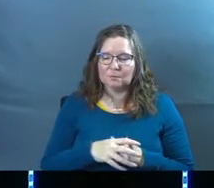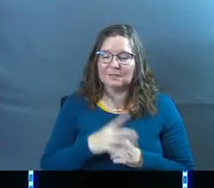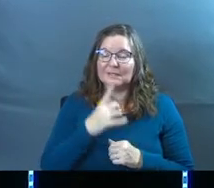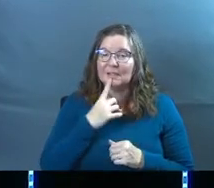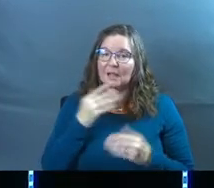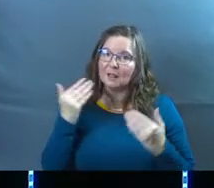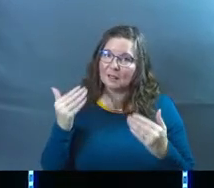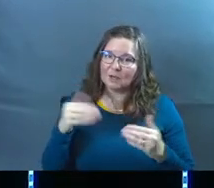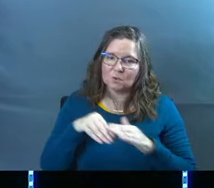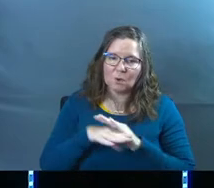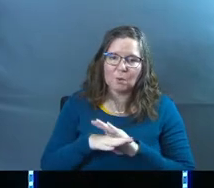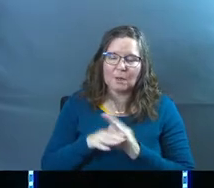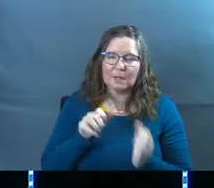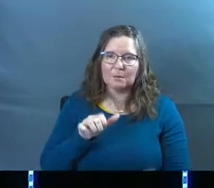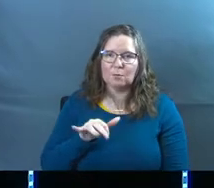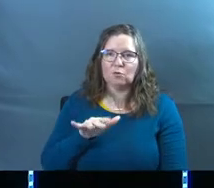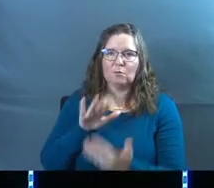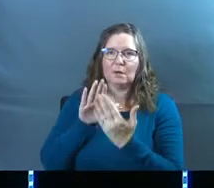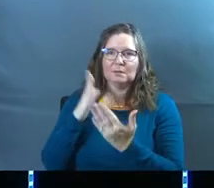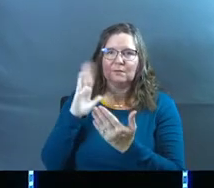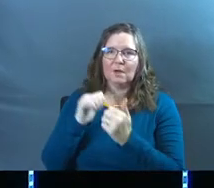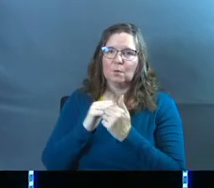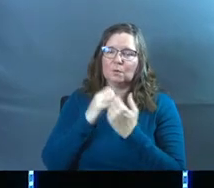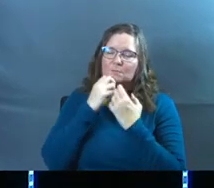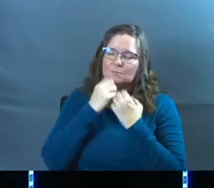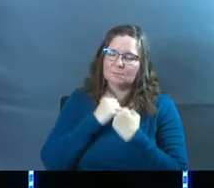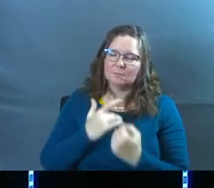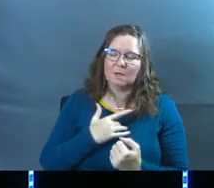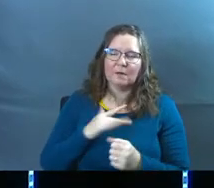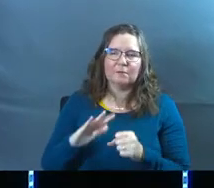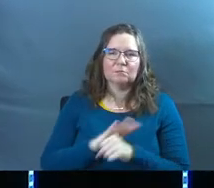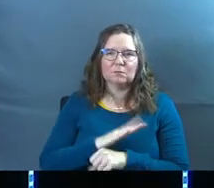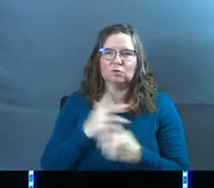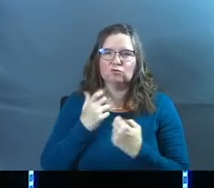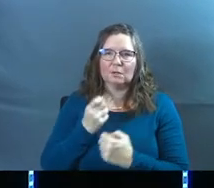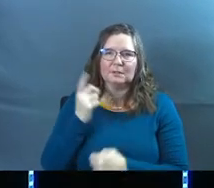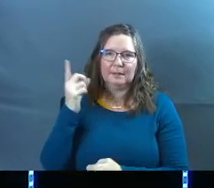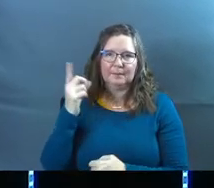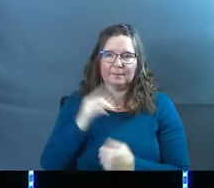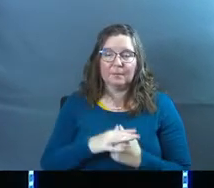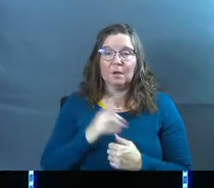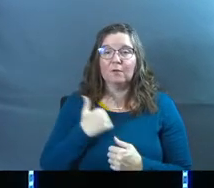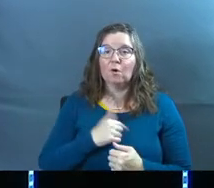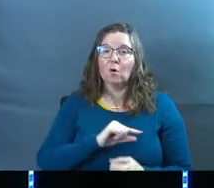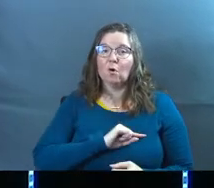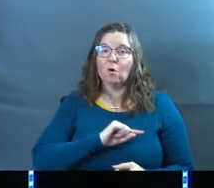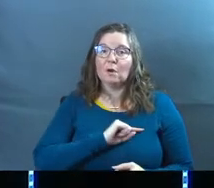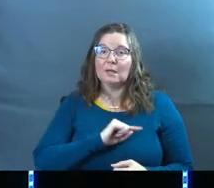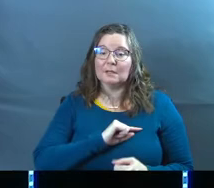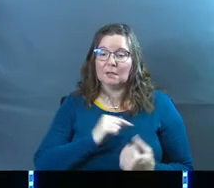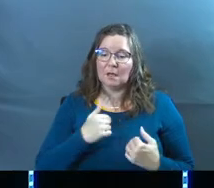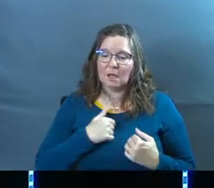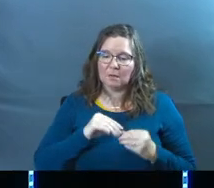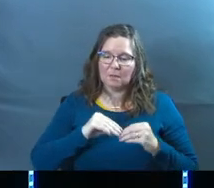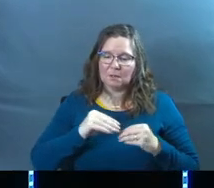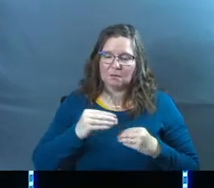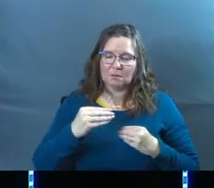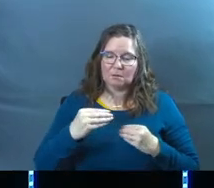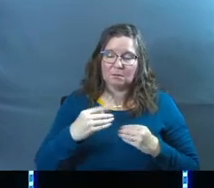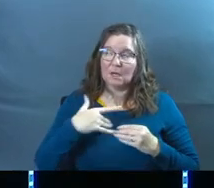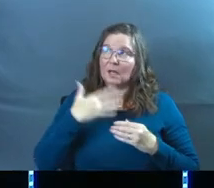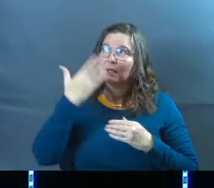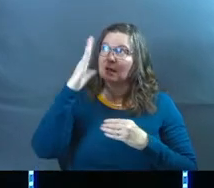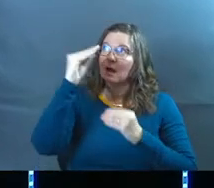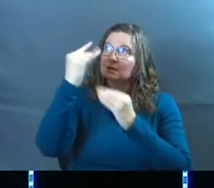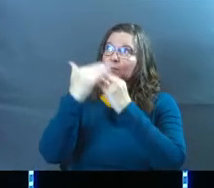says, let us go right into the presence of God with sincere hearts, fully trusting him. For our guilty consciences have been sprinkled with Christ's blood